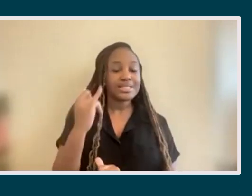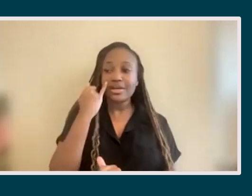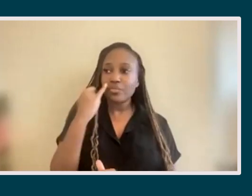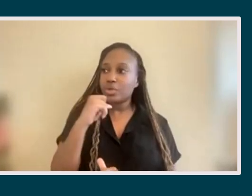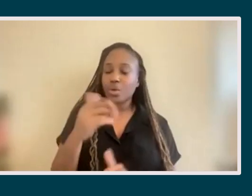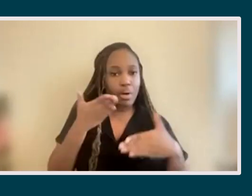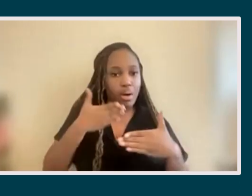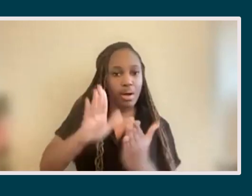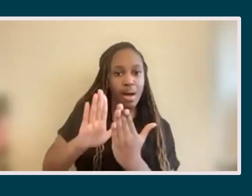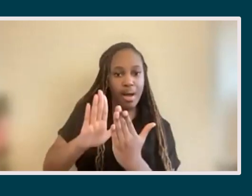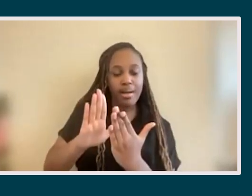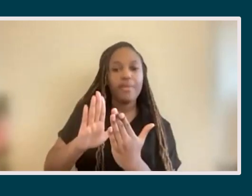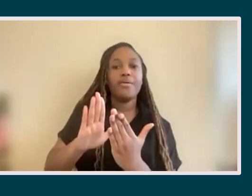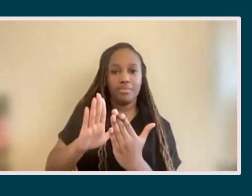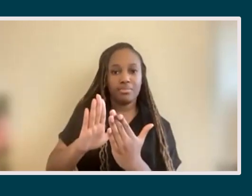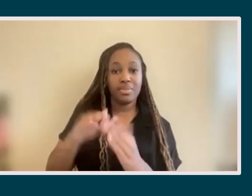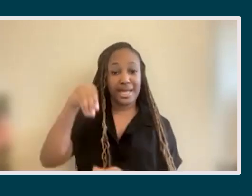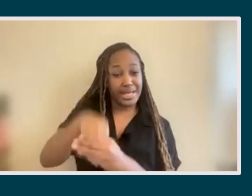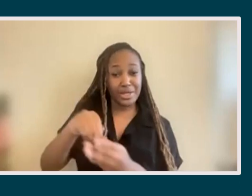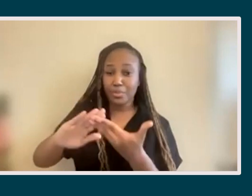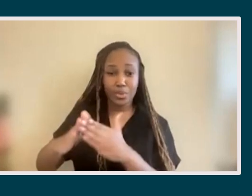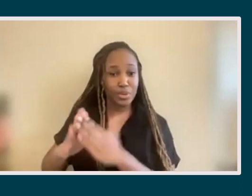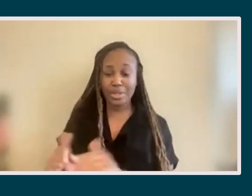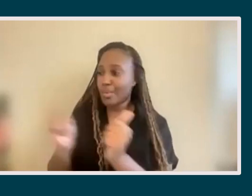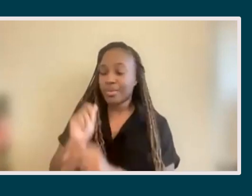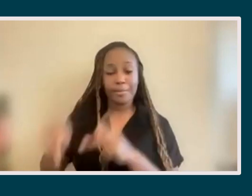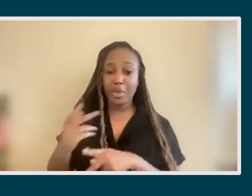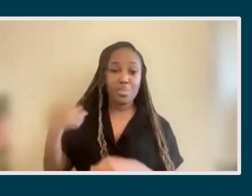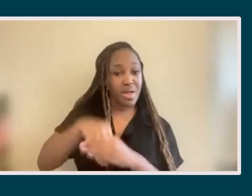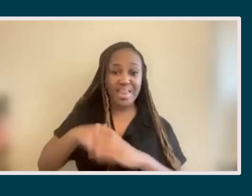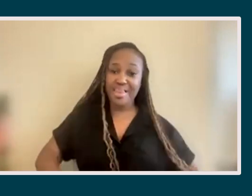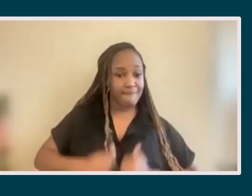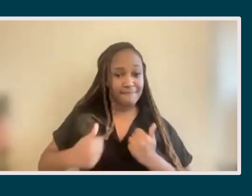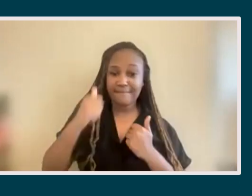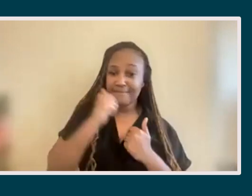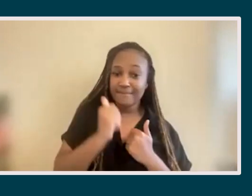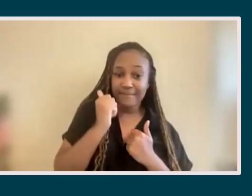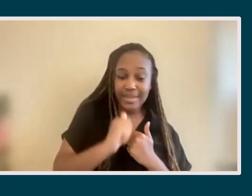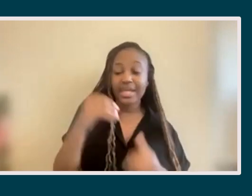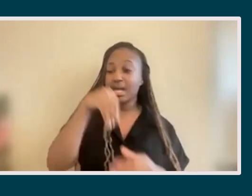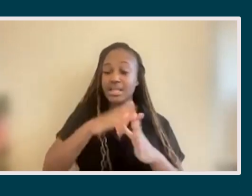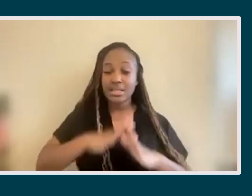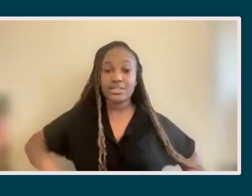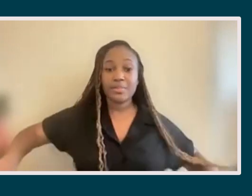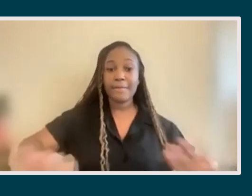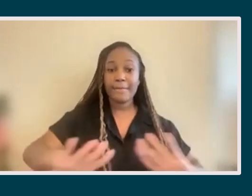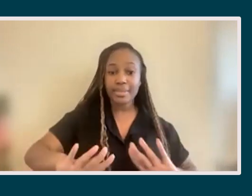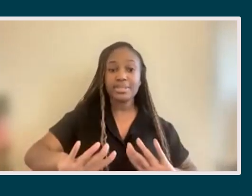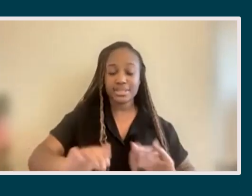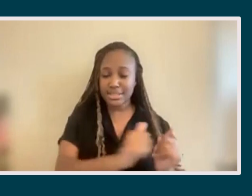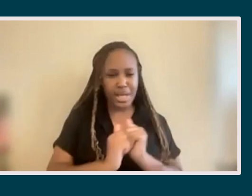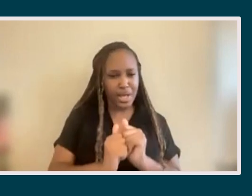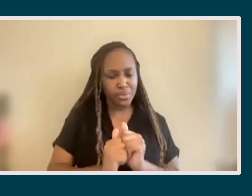community with the people that are in our lives, that are in the space that we live